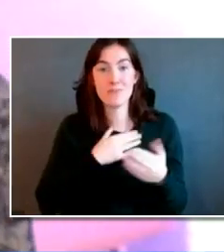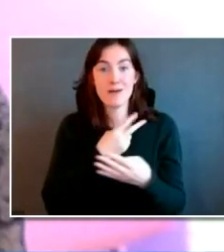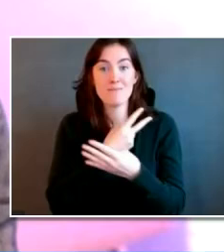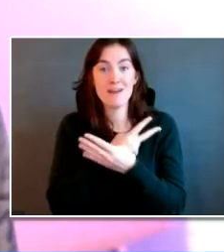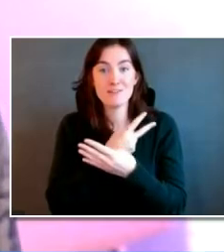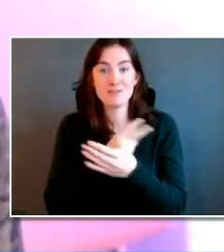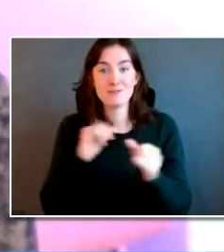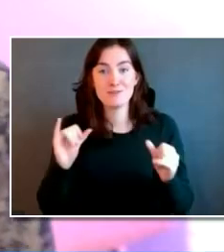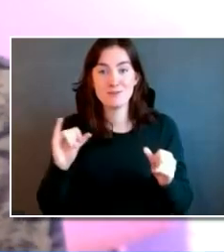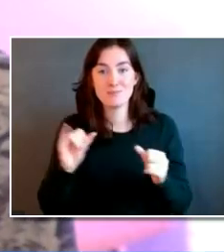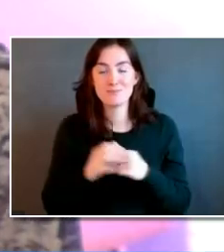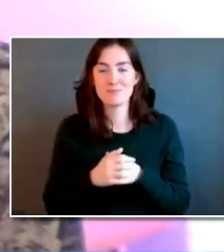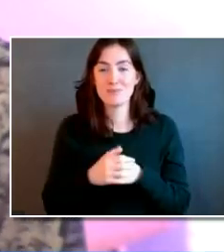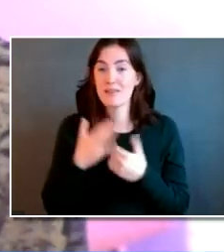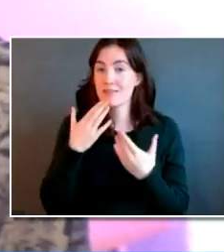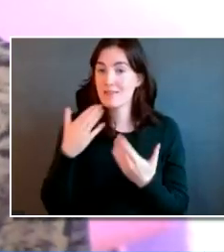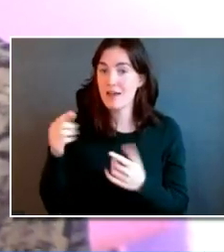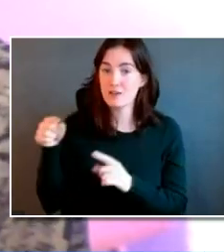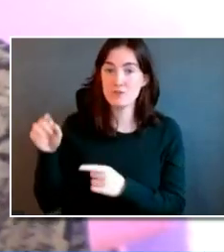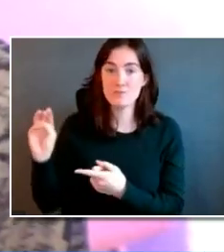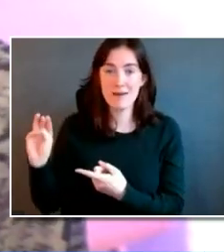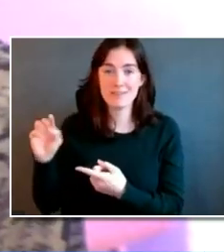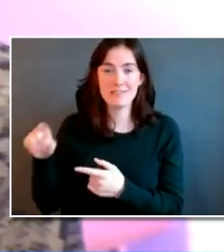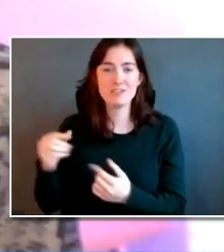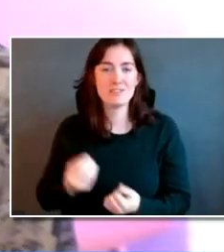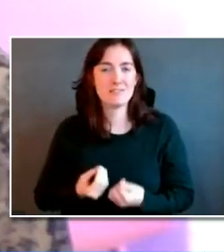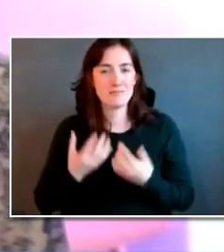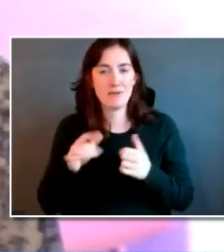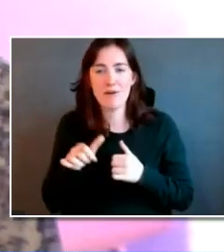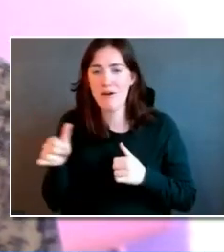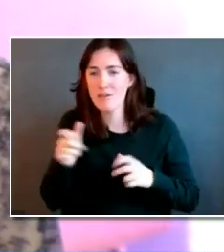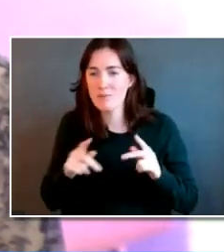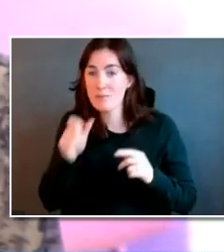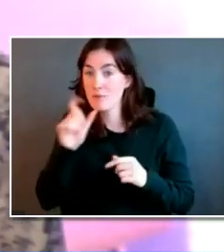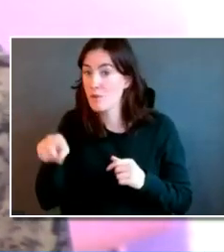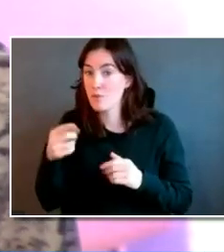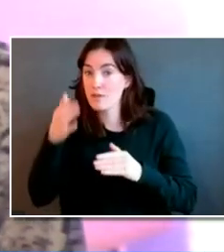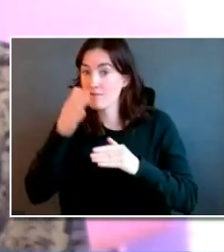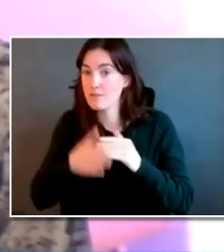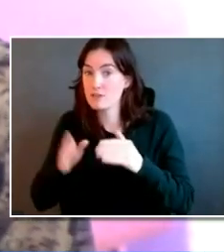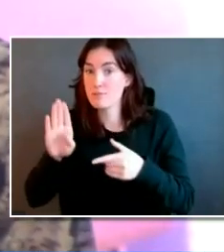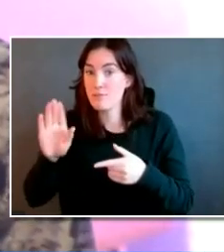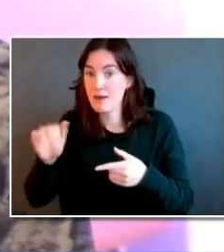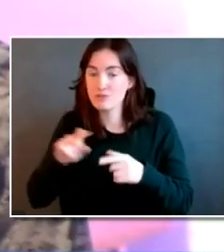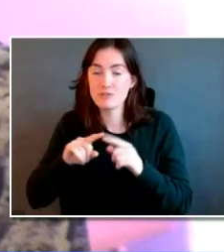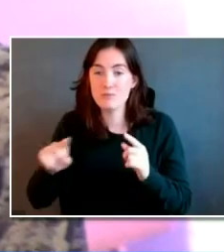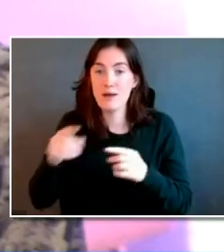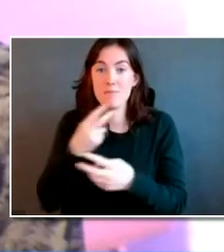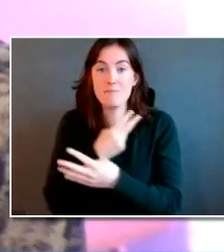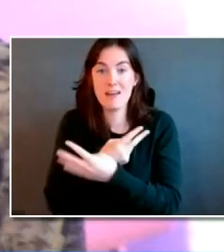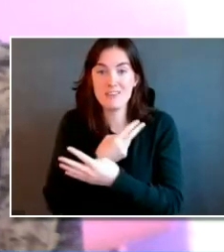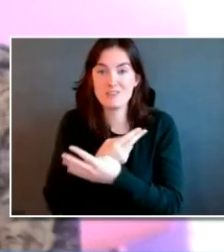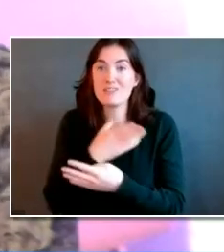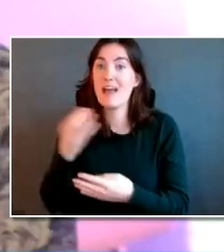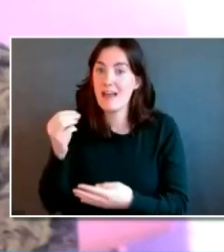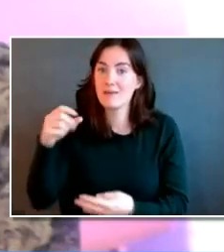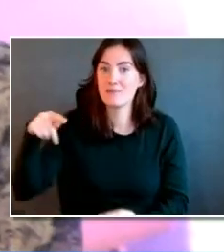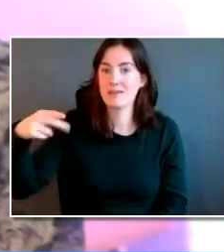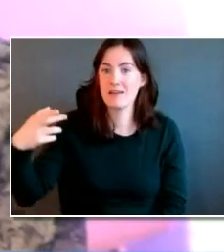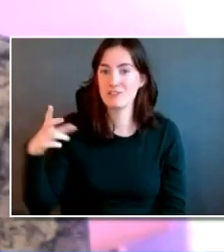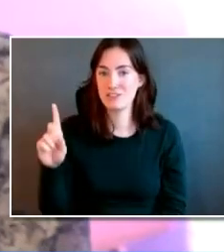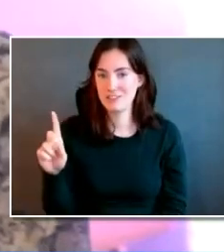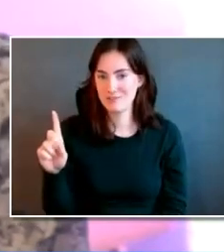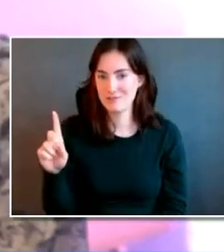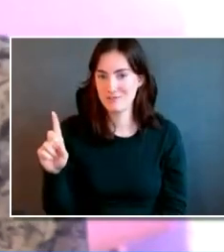Maxine, she has inspired others to go on and finish not just their bachelor's, but their master's and PhDs.